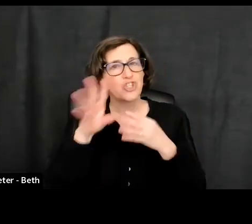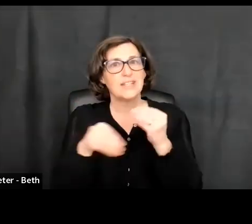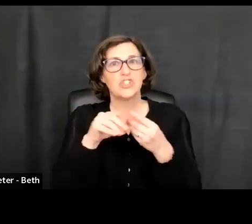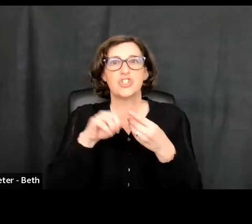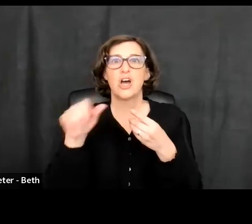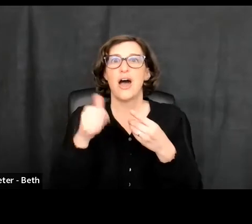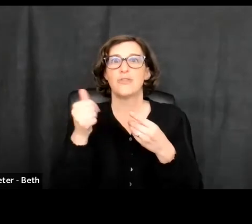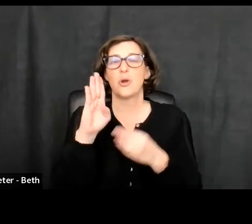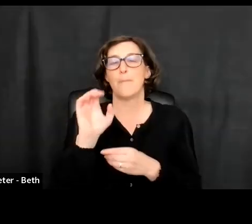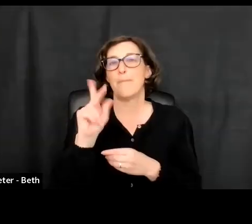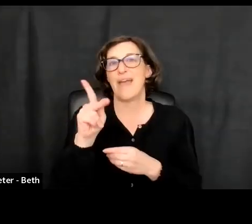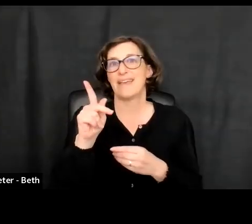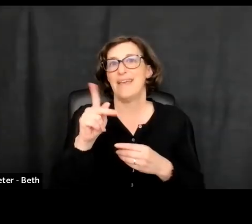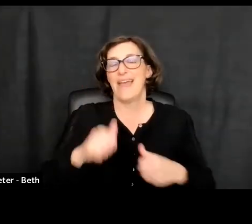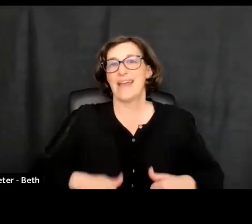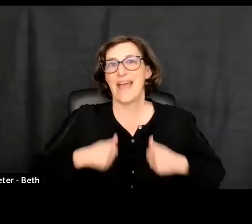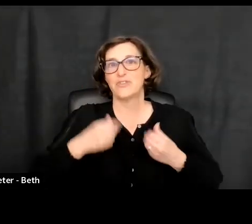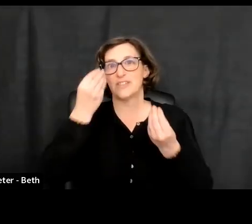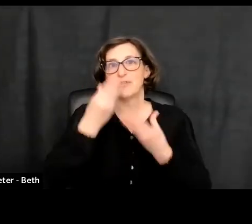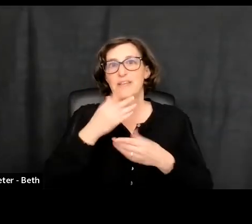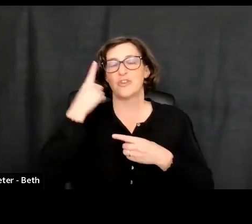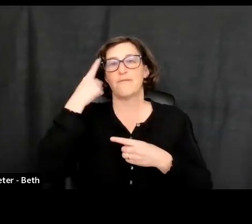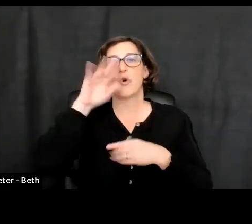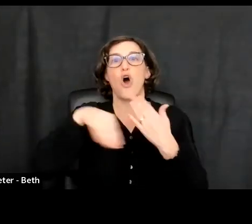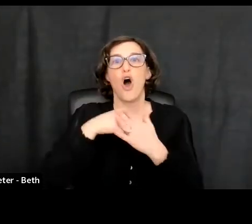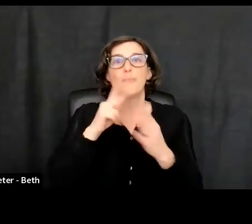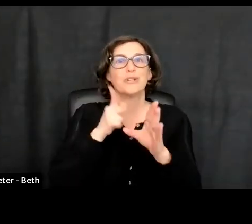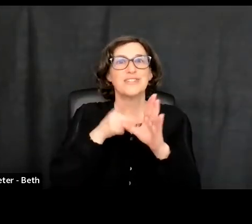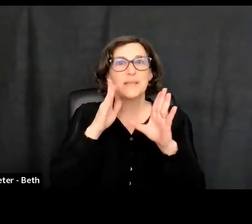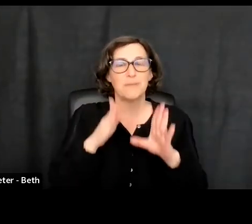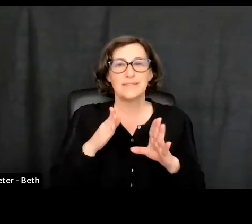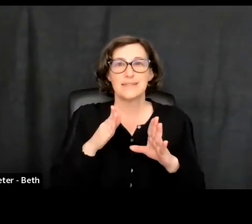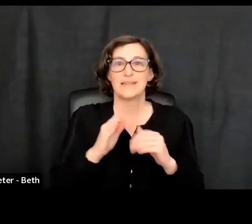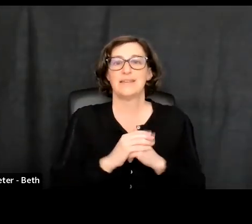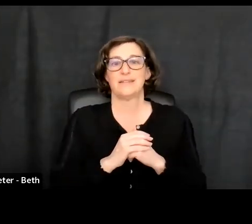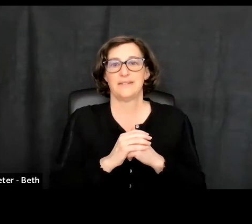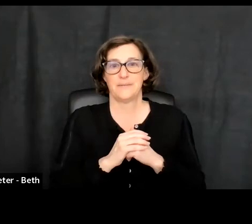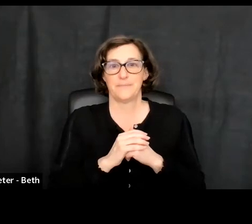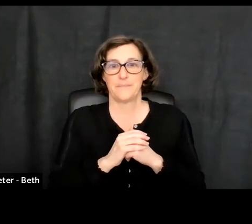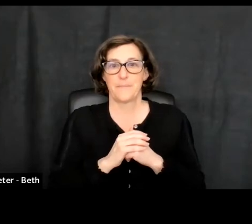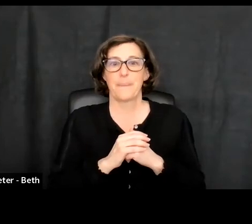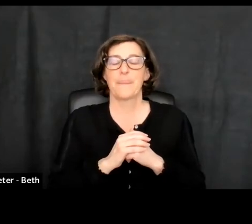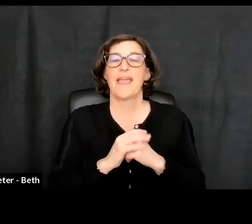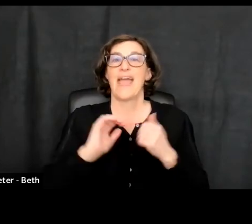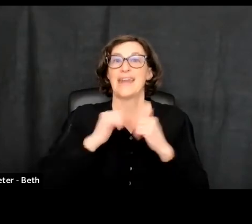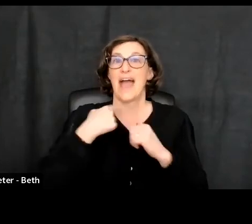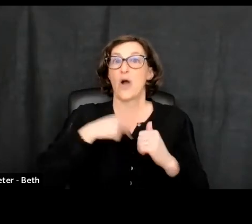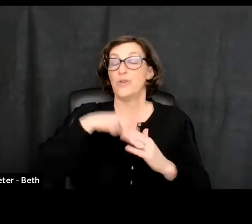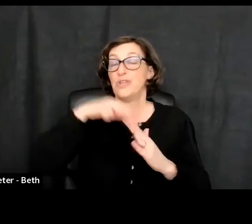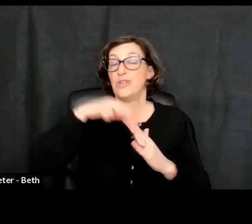and address information for each of our participants. And the way we read, and Amy and I have looked very carefully